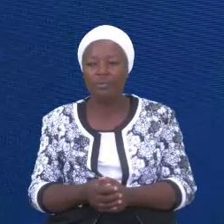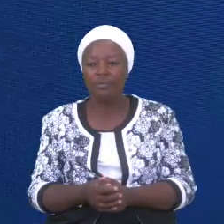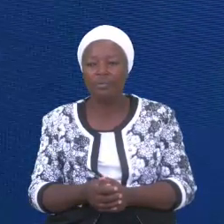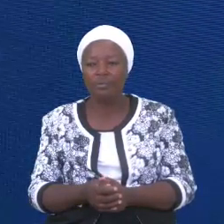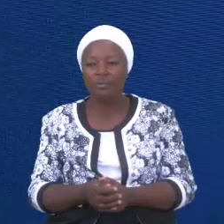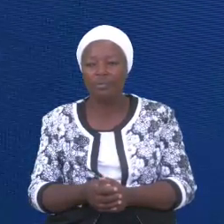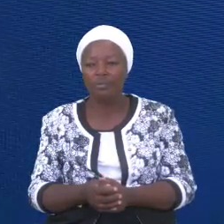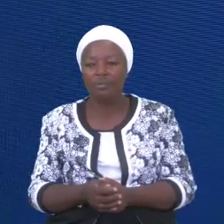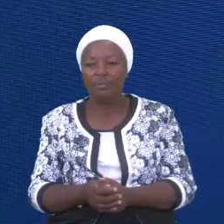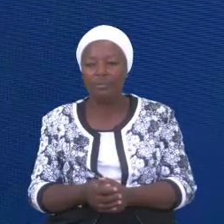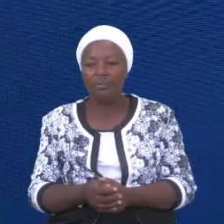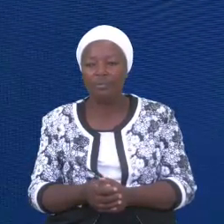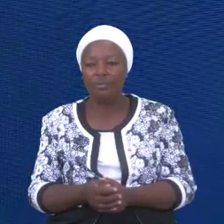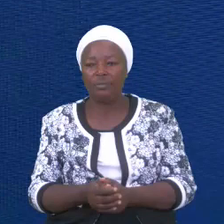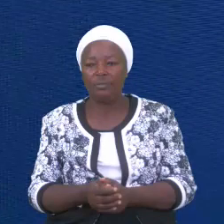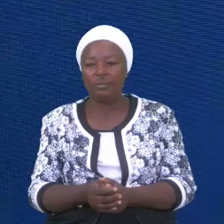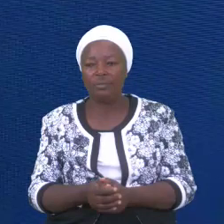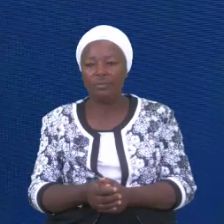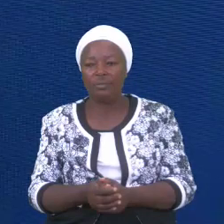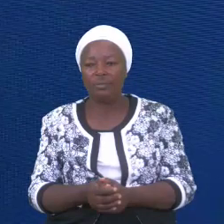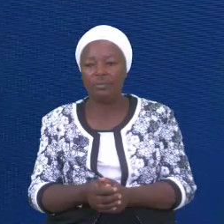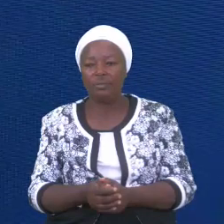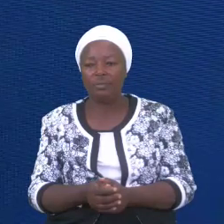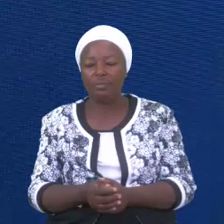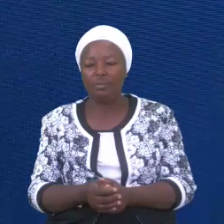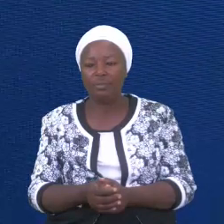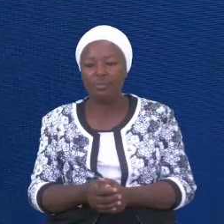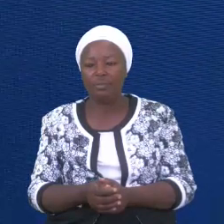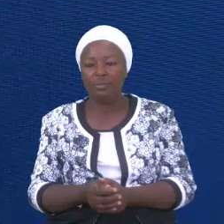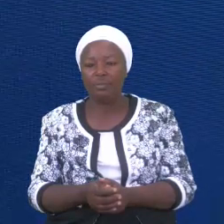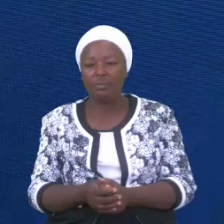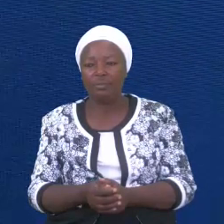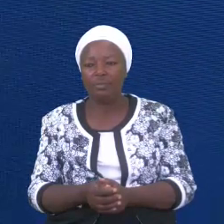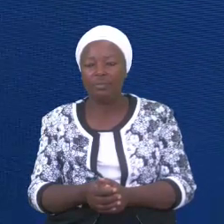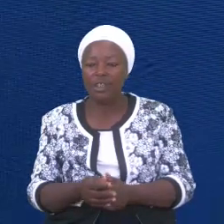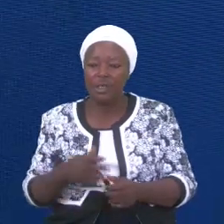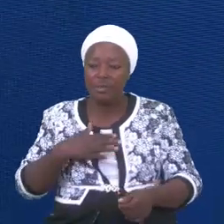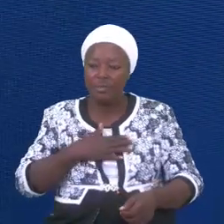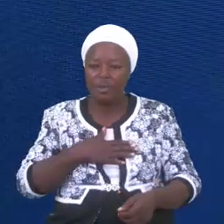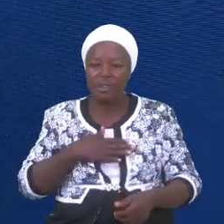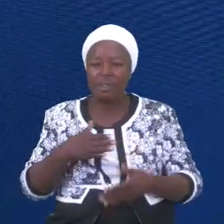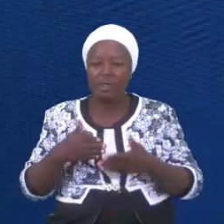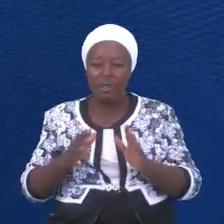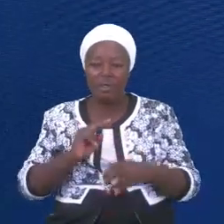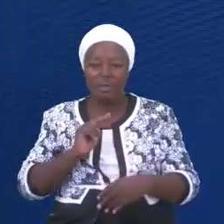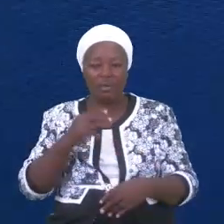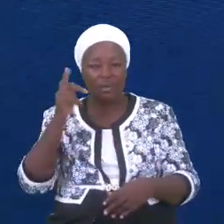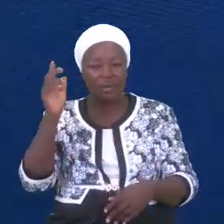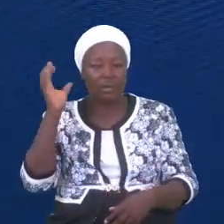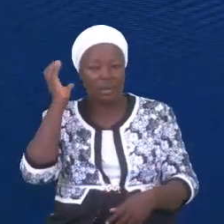While they are taking our details, please let's listen to these